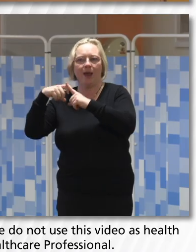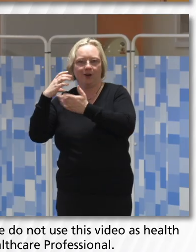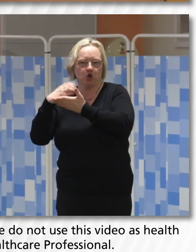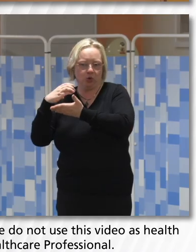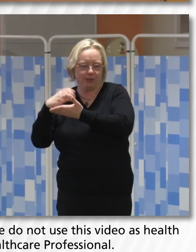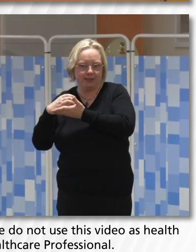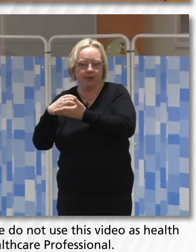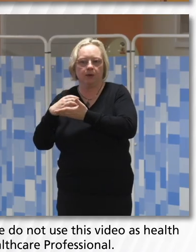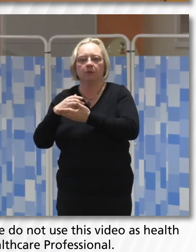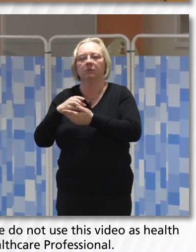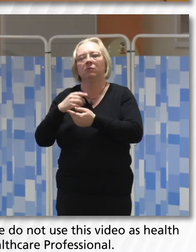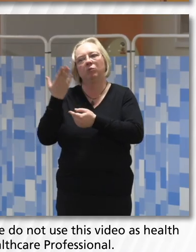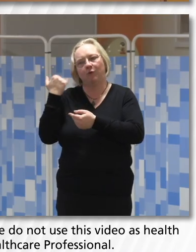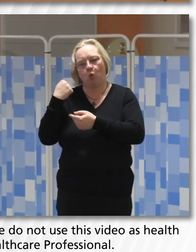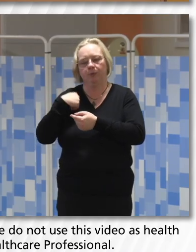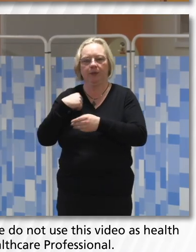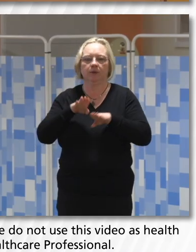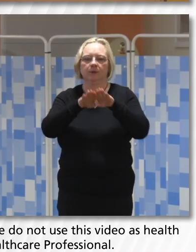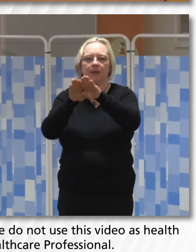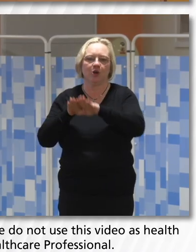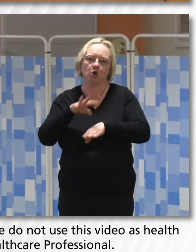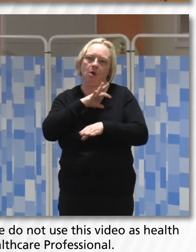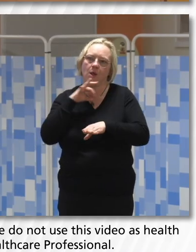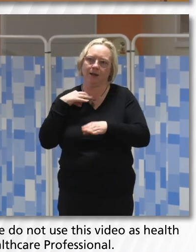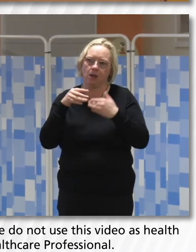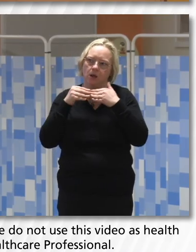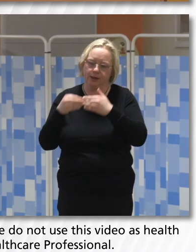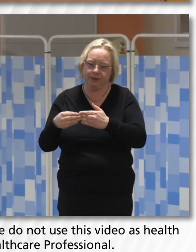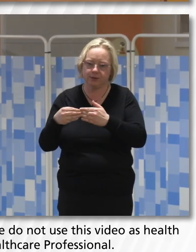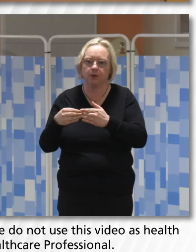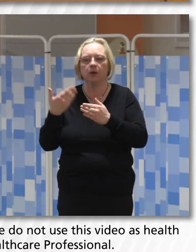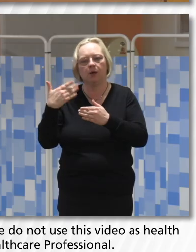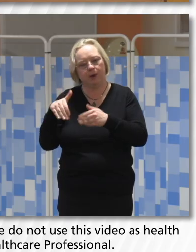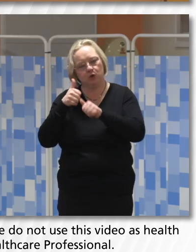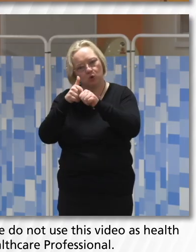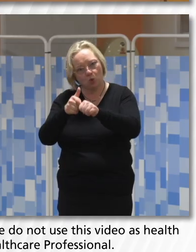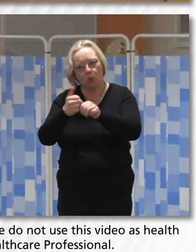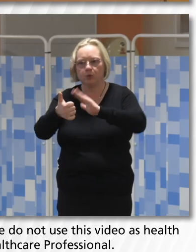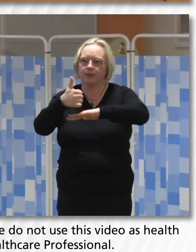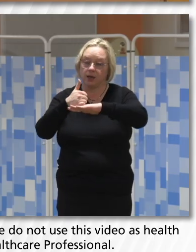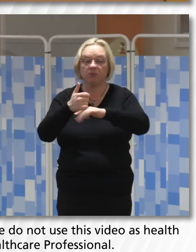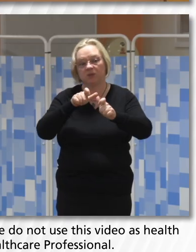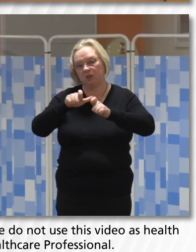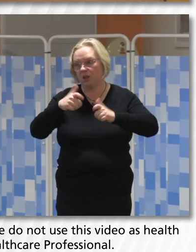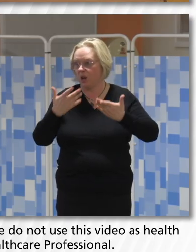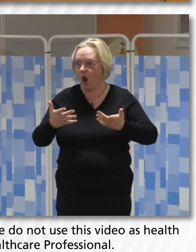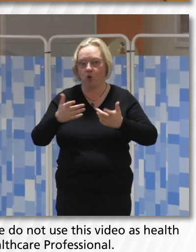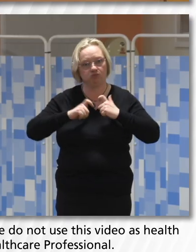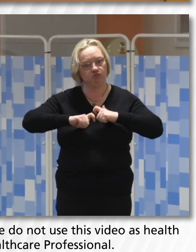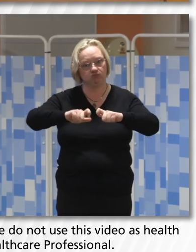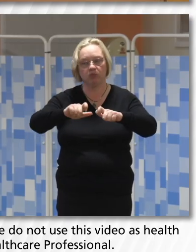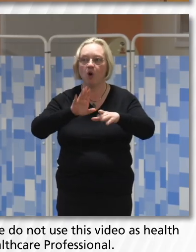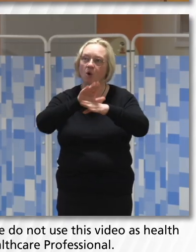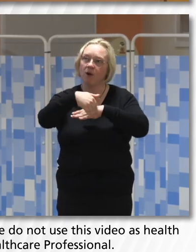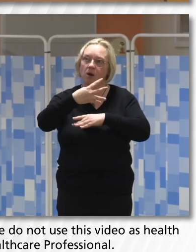Clinical Therapy Lead. And as part of that, I was supporting them setting that up. And that's still running, now has over 900 members,